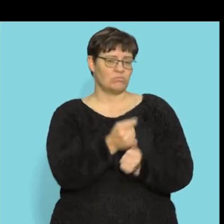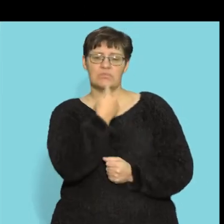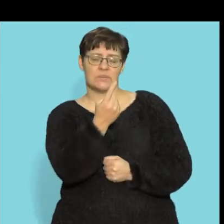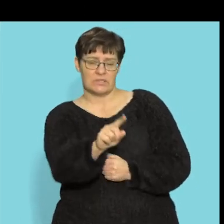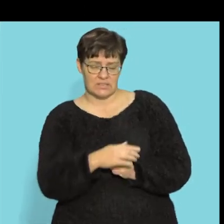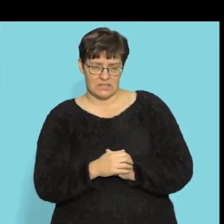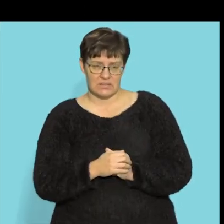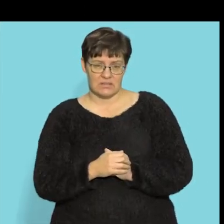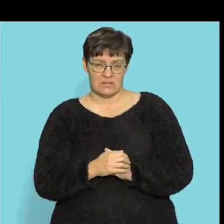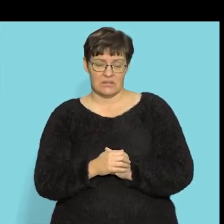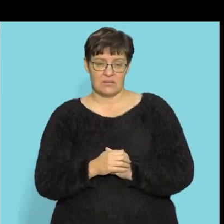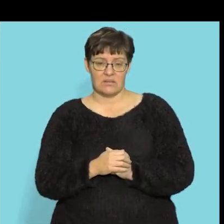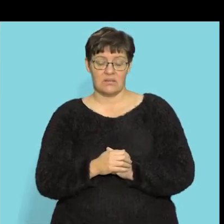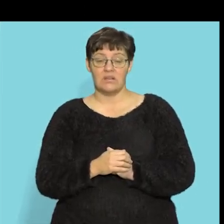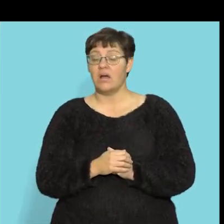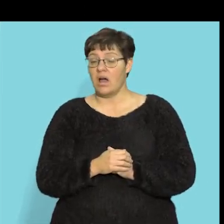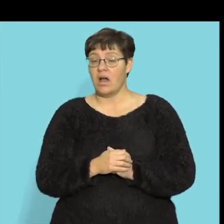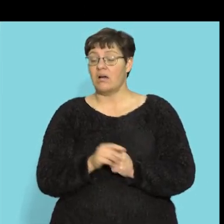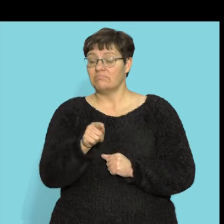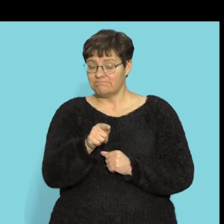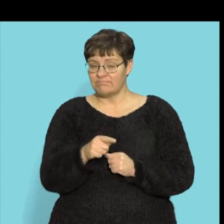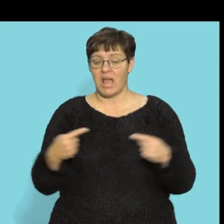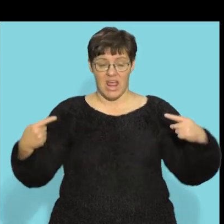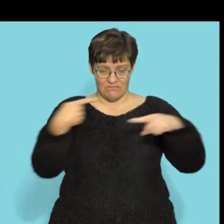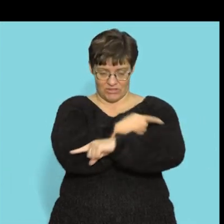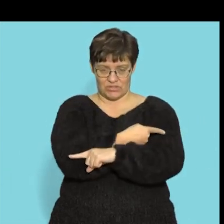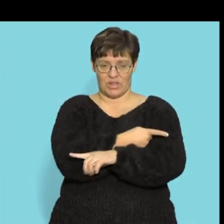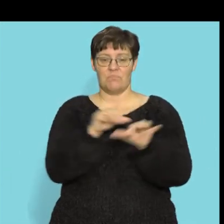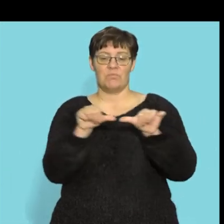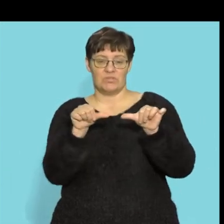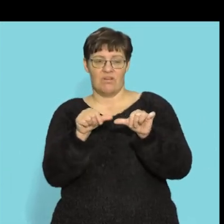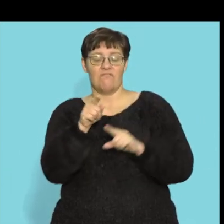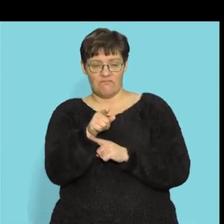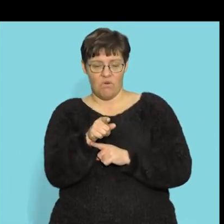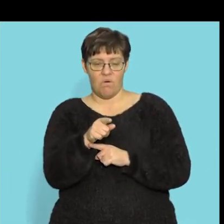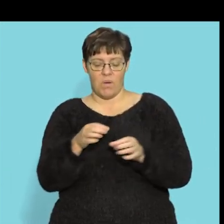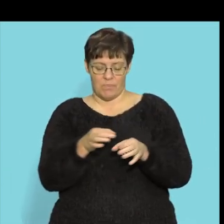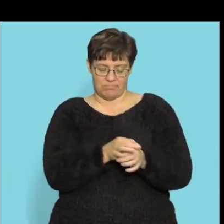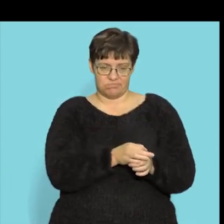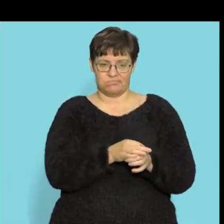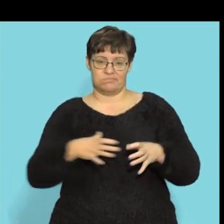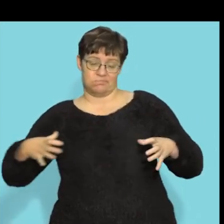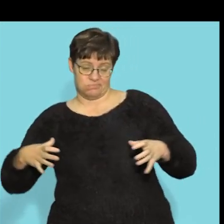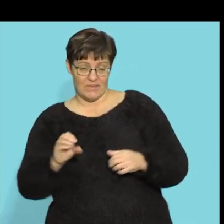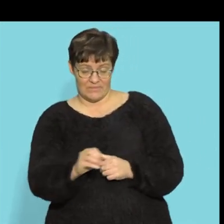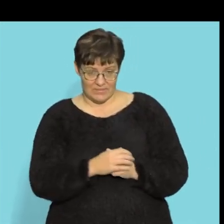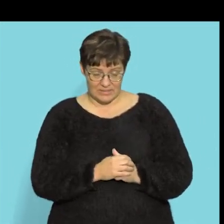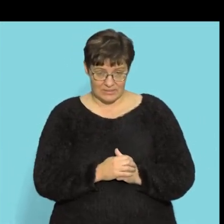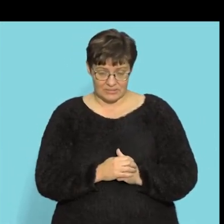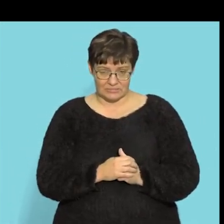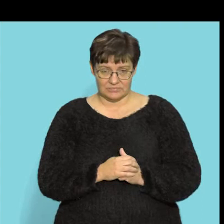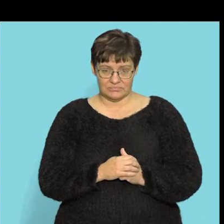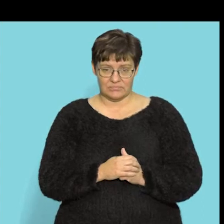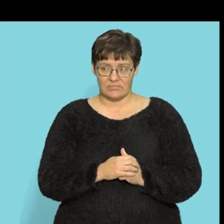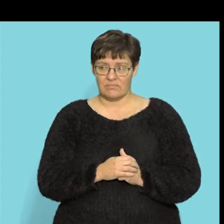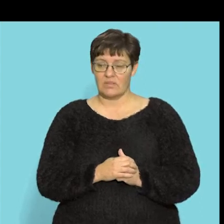conclusion, what are we saying? The resistance of a conductor is inversely proportional to the cross-sectional area of the conductor. Now, mathematically, how do